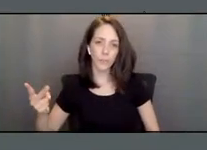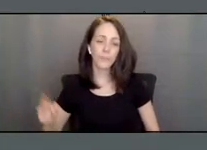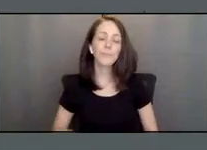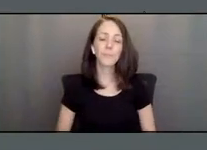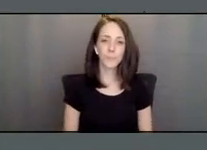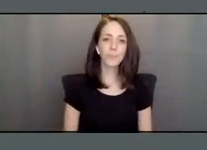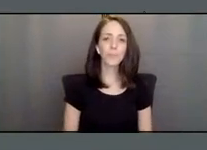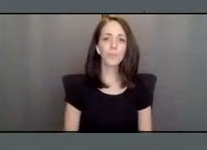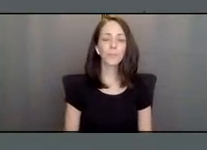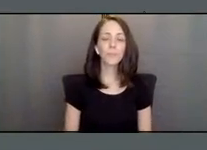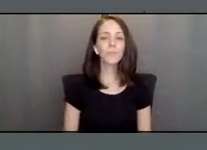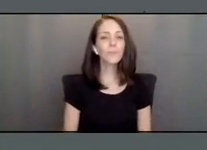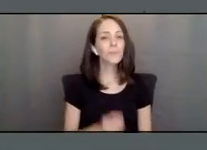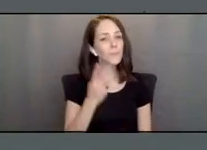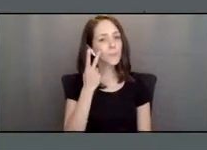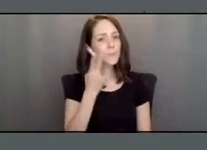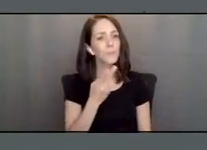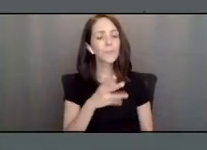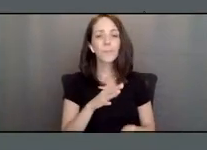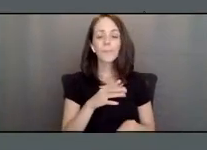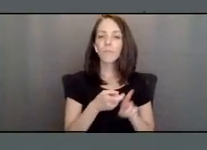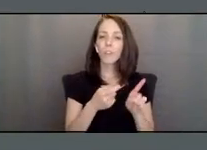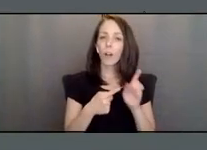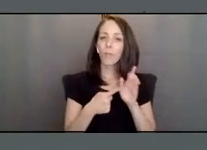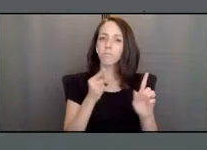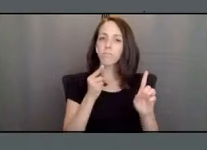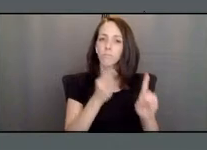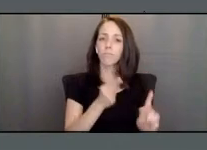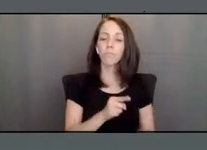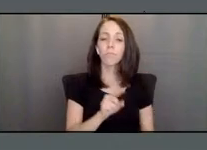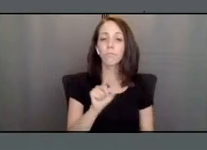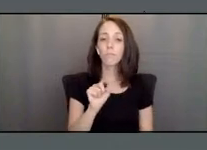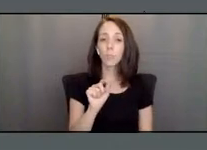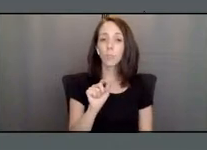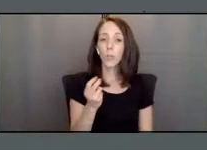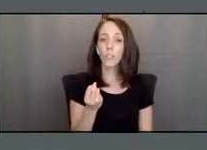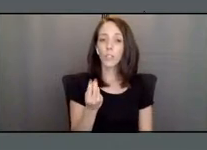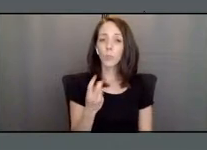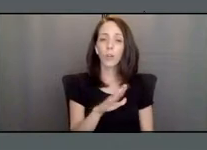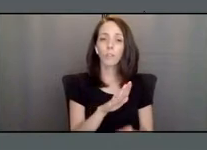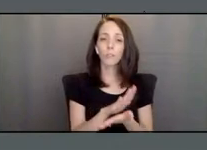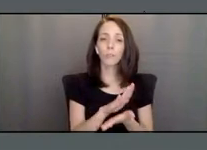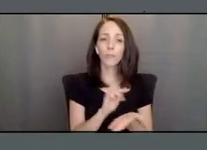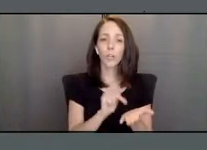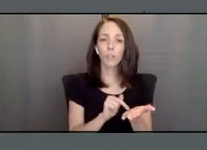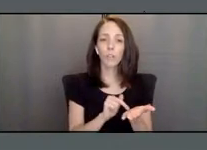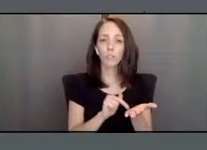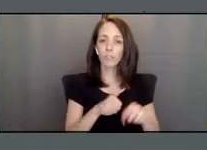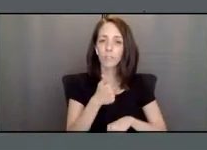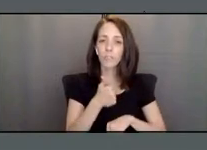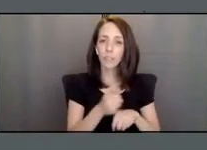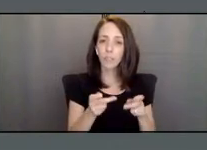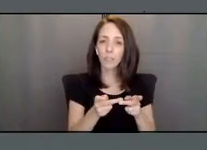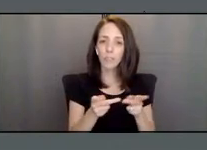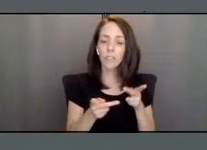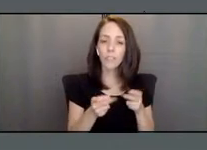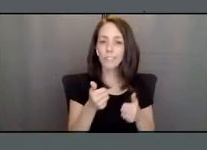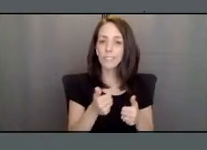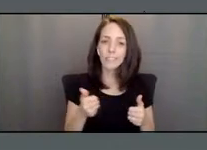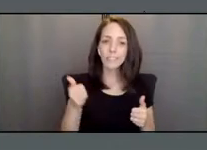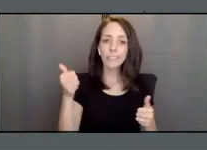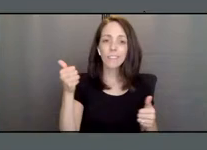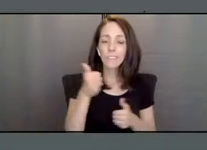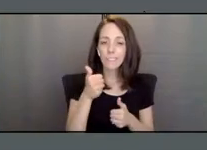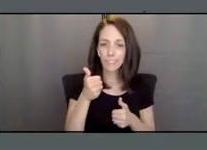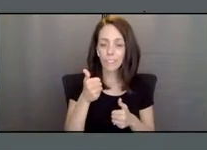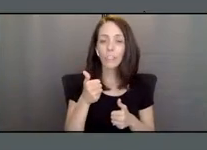You can see from these highlights that in 2012, the School of Nursing established the position of Senior Associate Dean for Student Affairs and